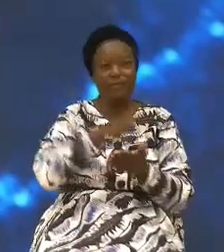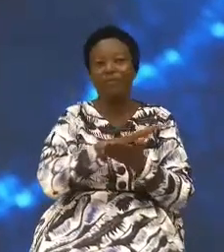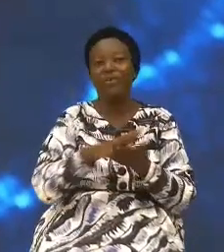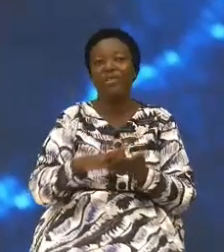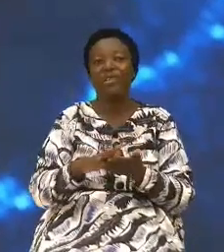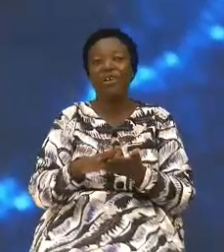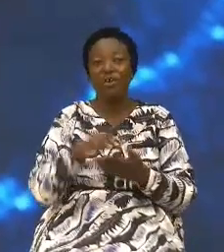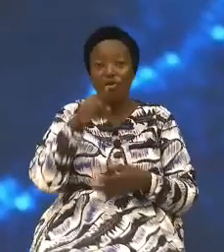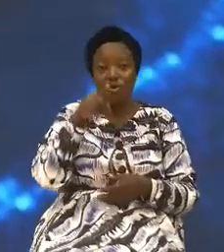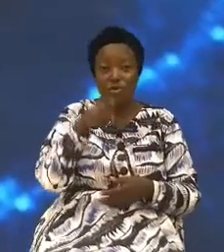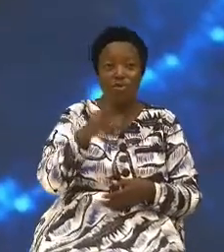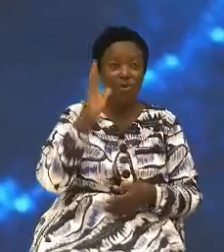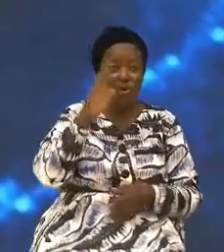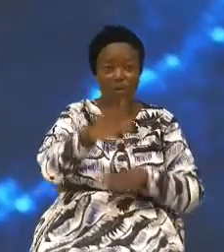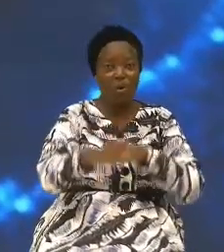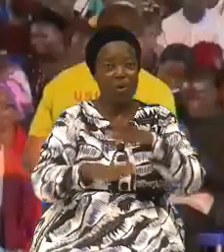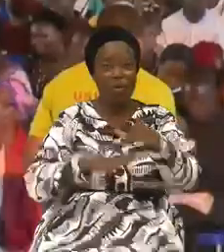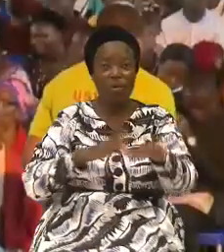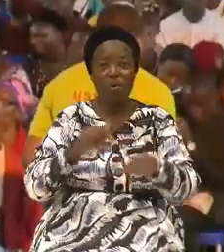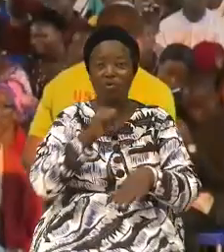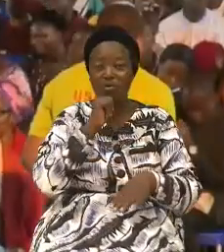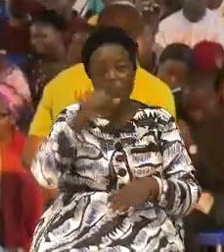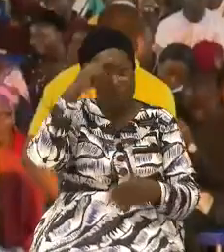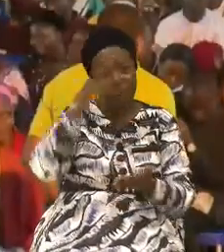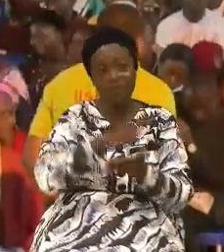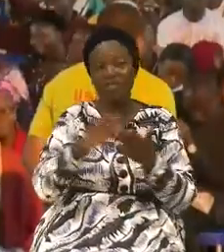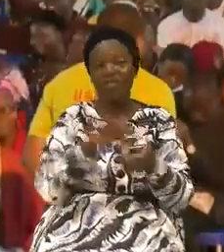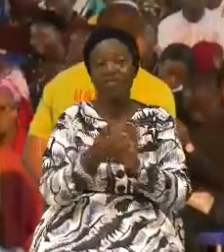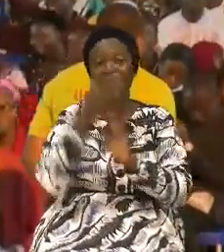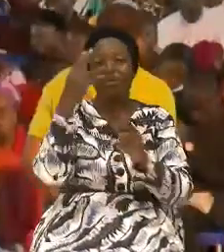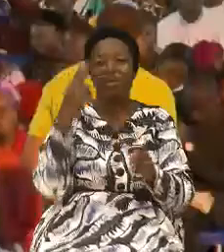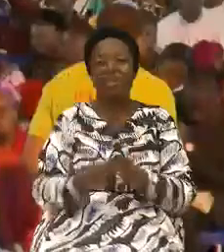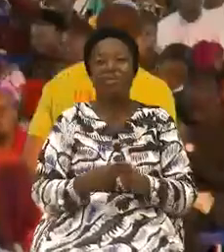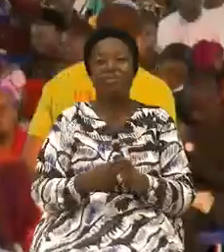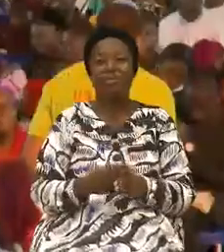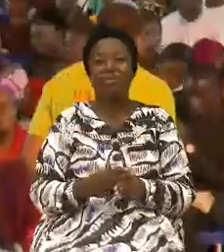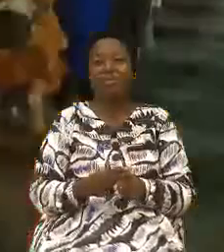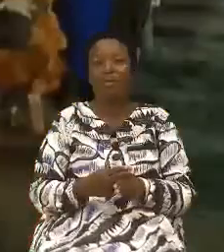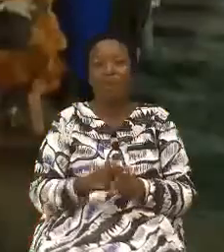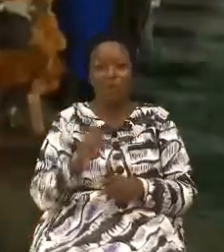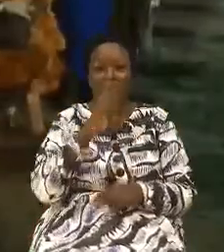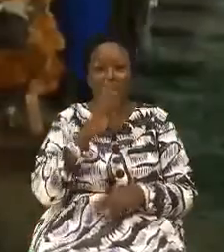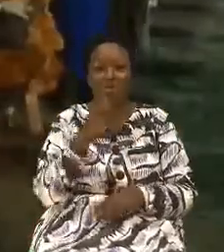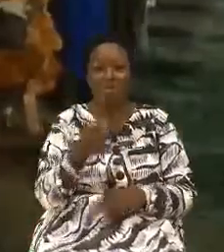will walk and you will not faint. Or are you there?